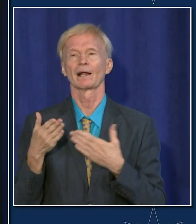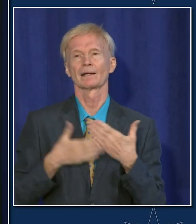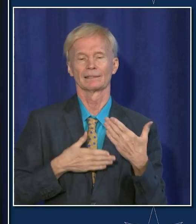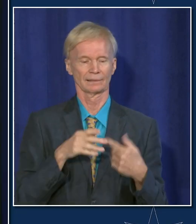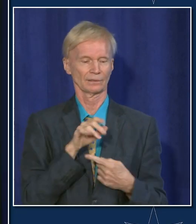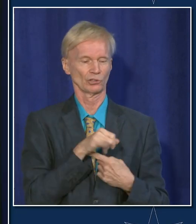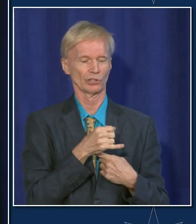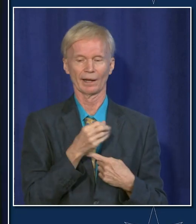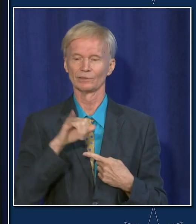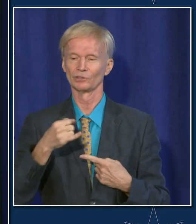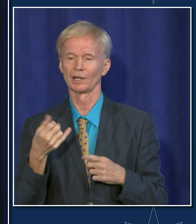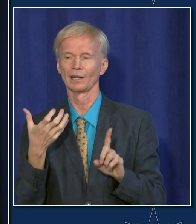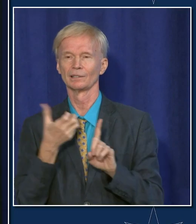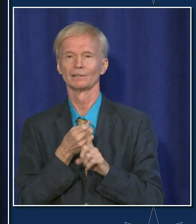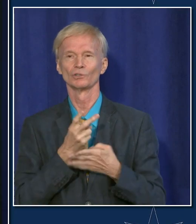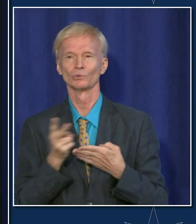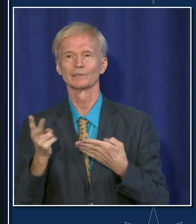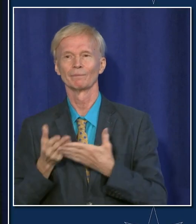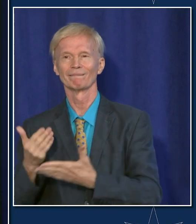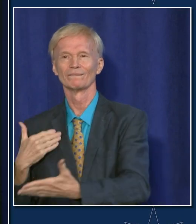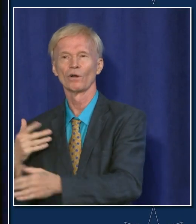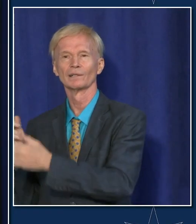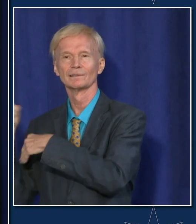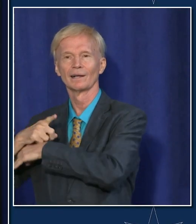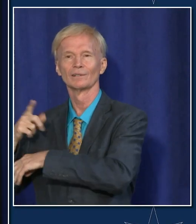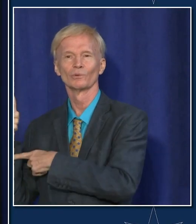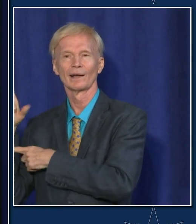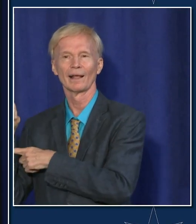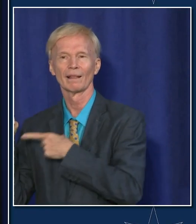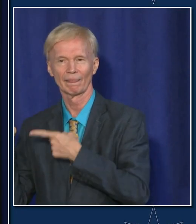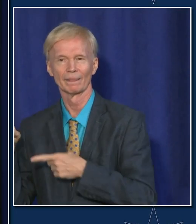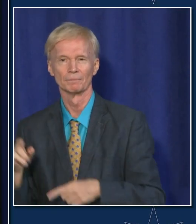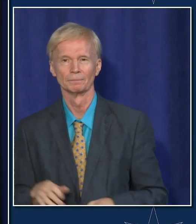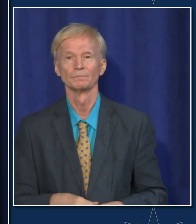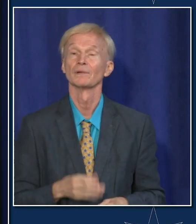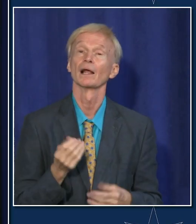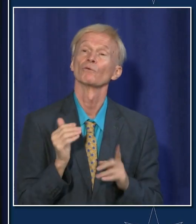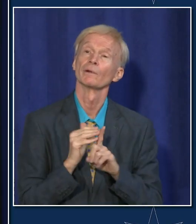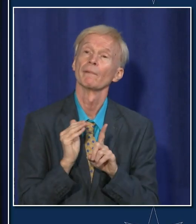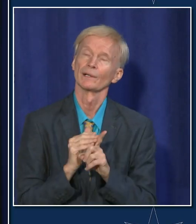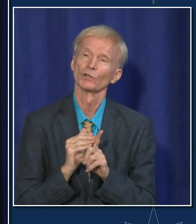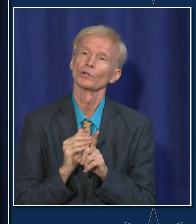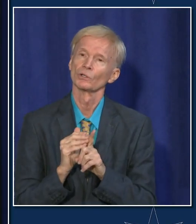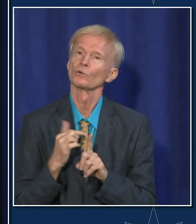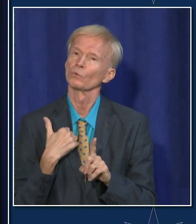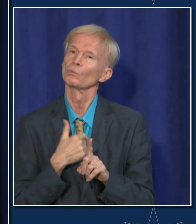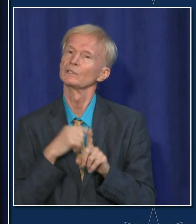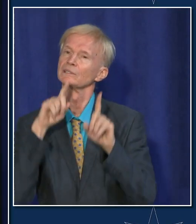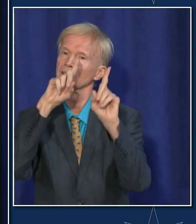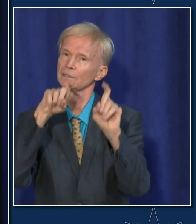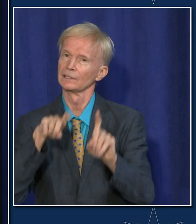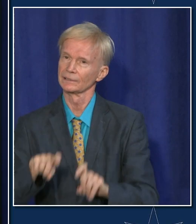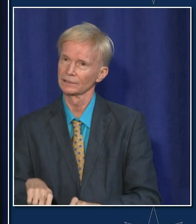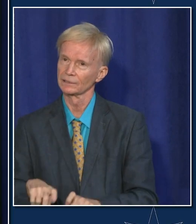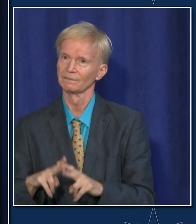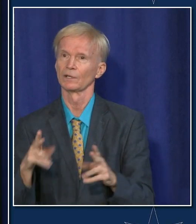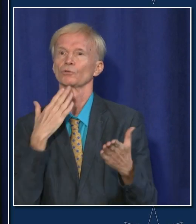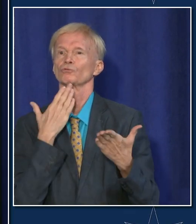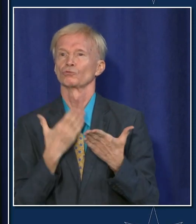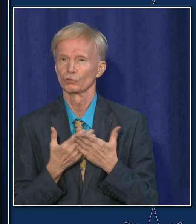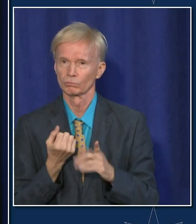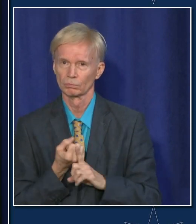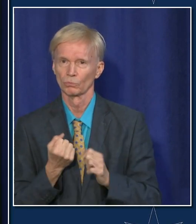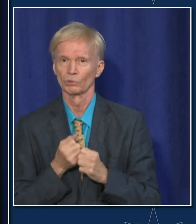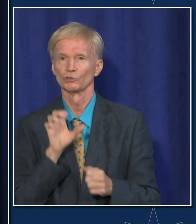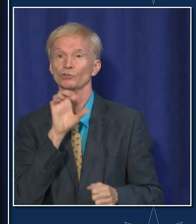example, to be vaccinated. And just as a last reminder, we continue to have really good impact. I'm very pleased with our Protect